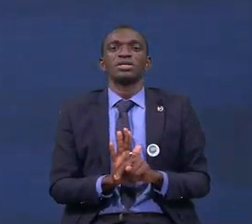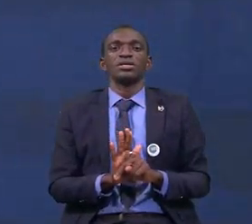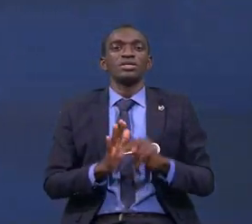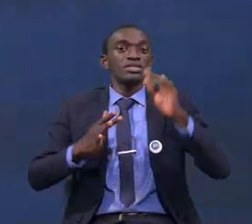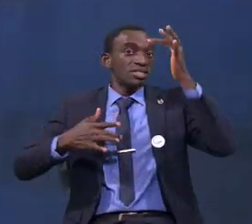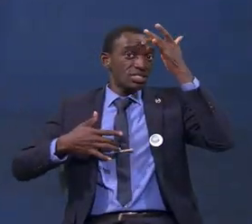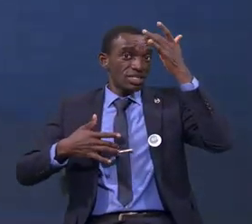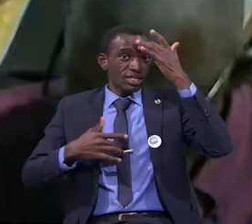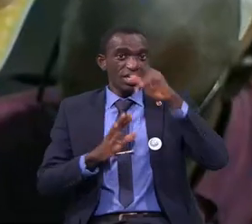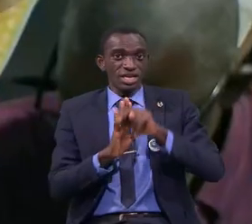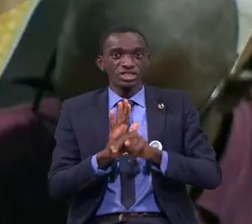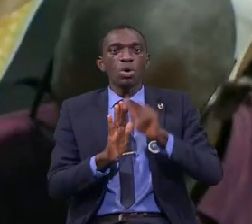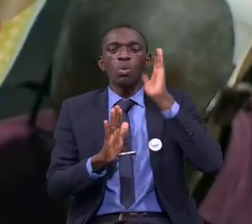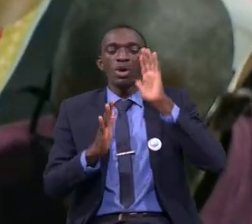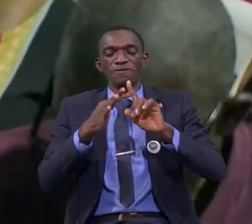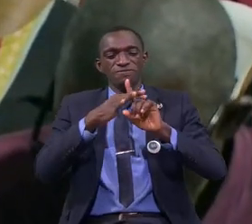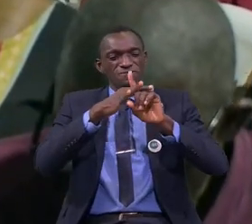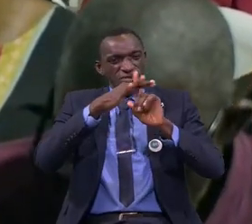Sickness will vanish away.